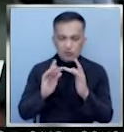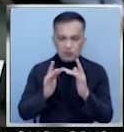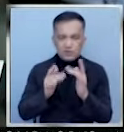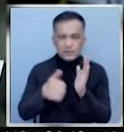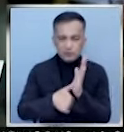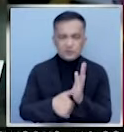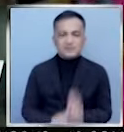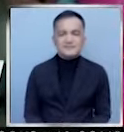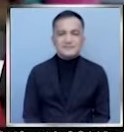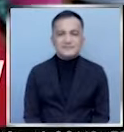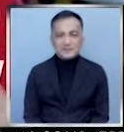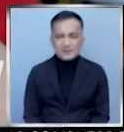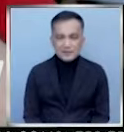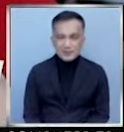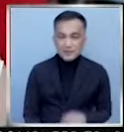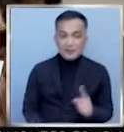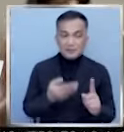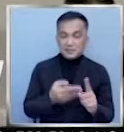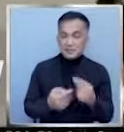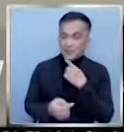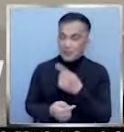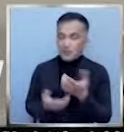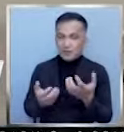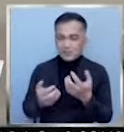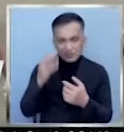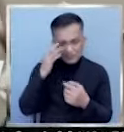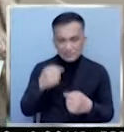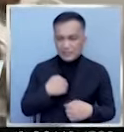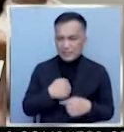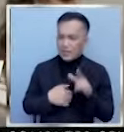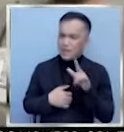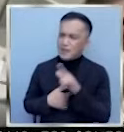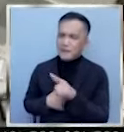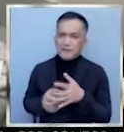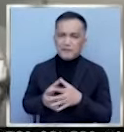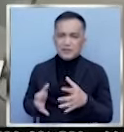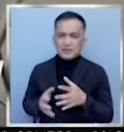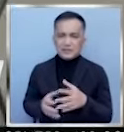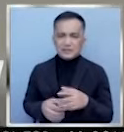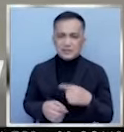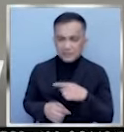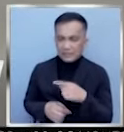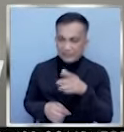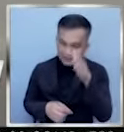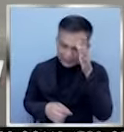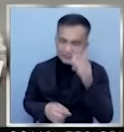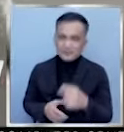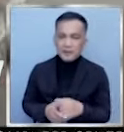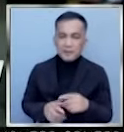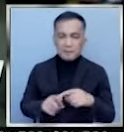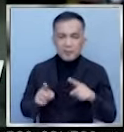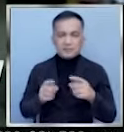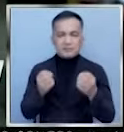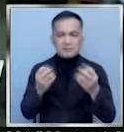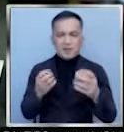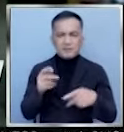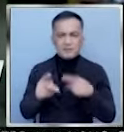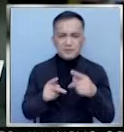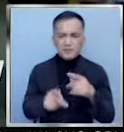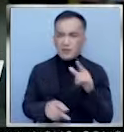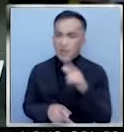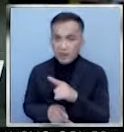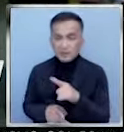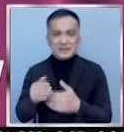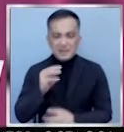want her to know that it's not only me who loves her so much or her dad, but a lot of people loves her because we saw